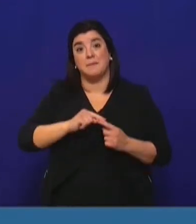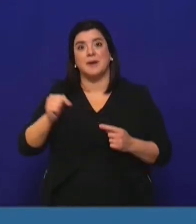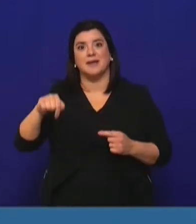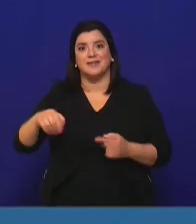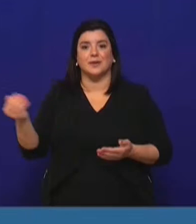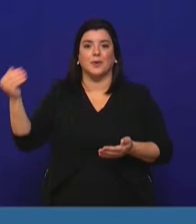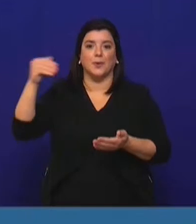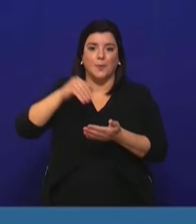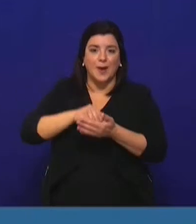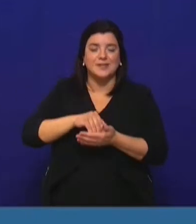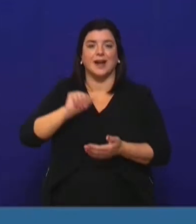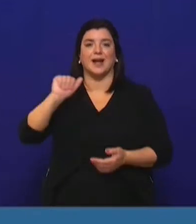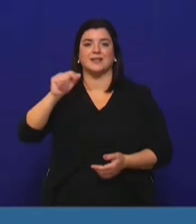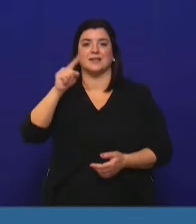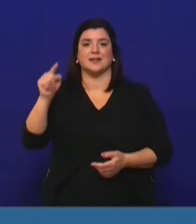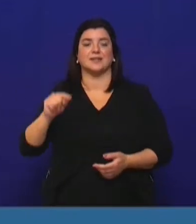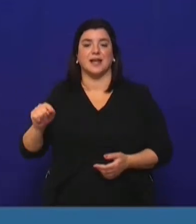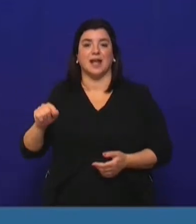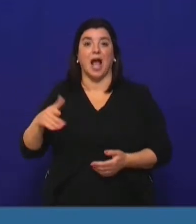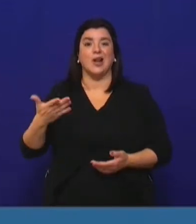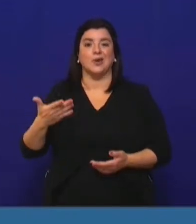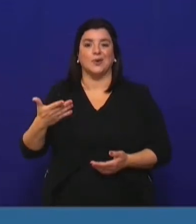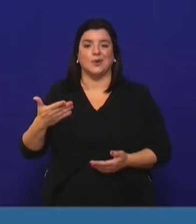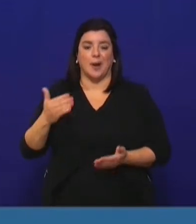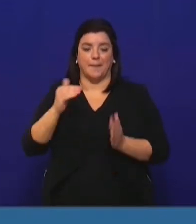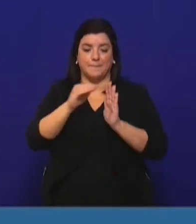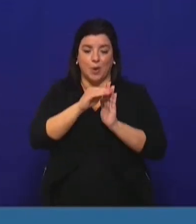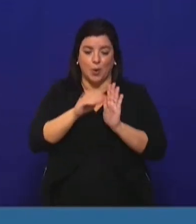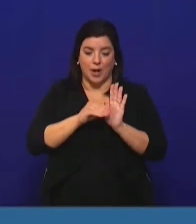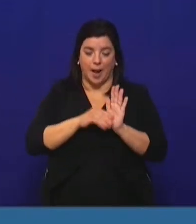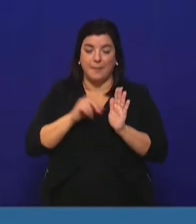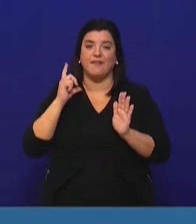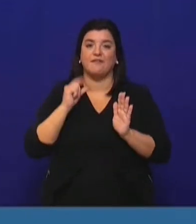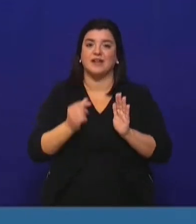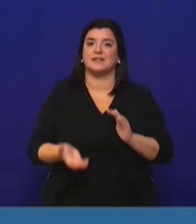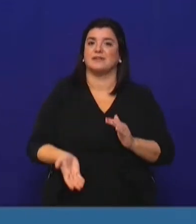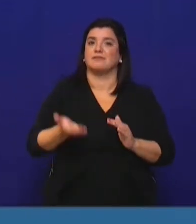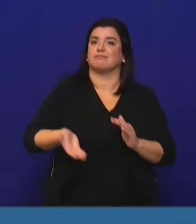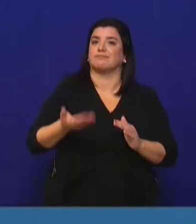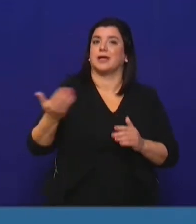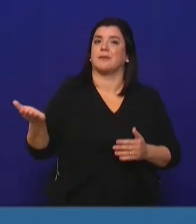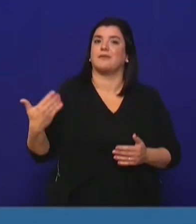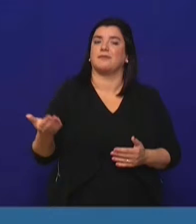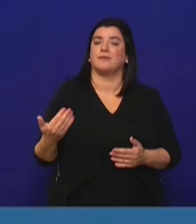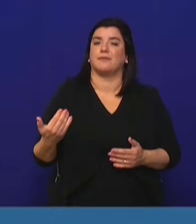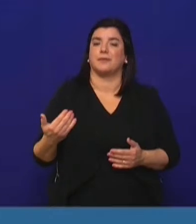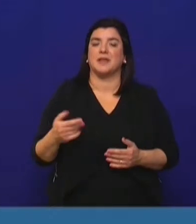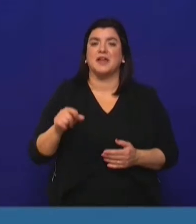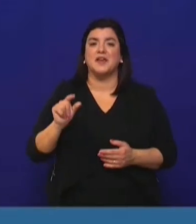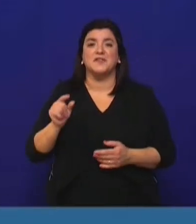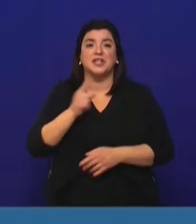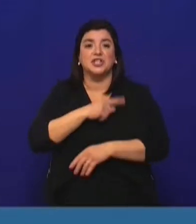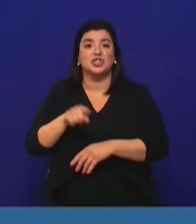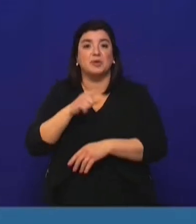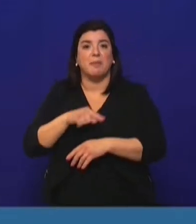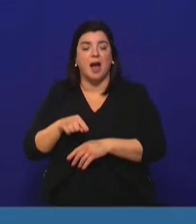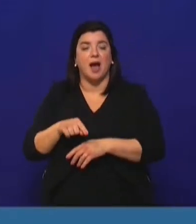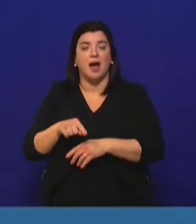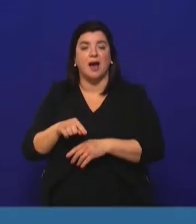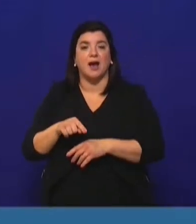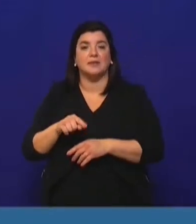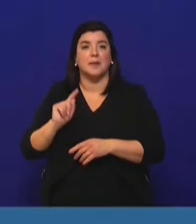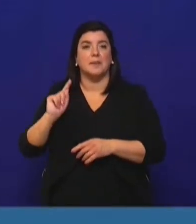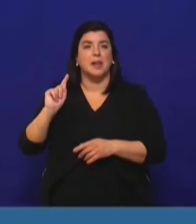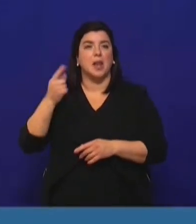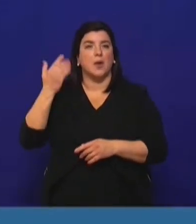tal-AstraZeneca hemmhekk inti tkun dejjem tmexxi l-programm iktar qudiem. Bħalma rajtu diġà f'dawn il-ftit ġimgħat li għadna kemm bdejna, diġà mill-ewwel pjan li kellna aħna